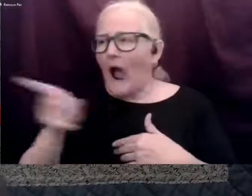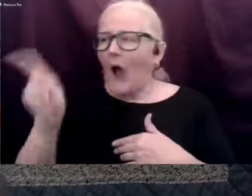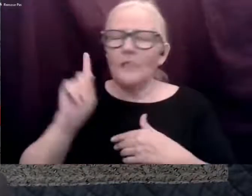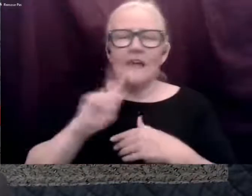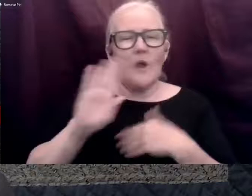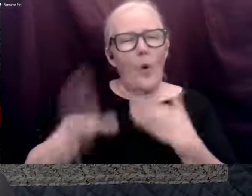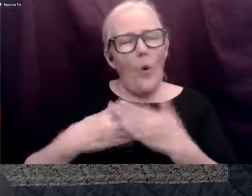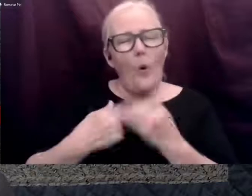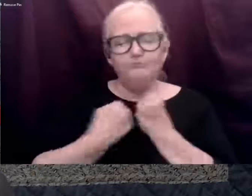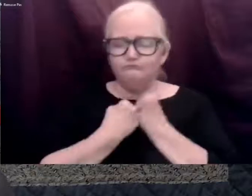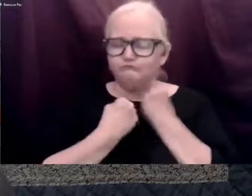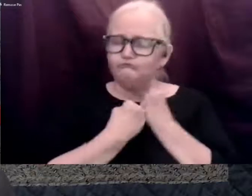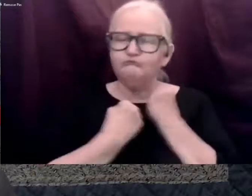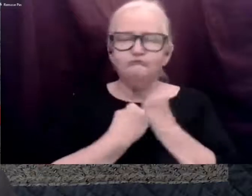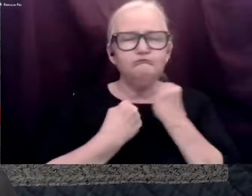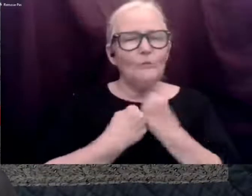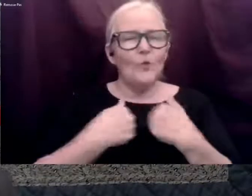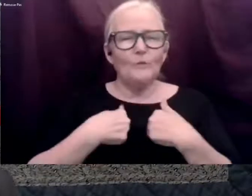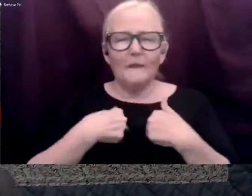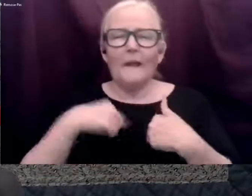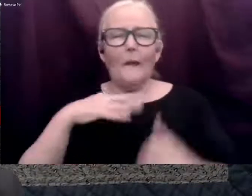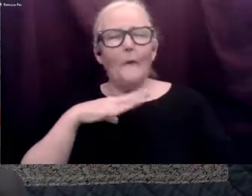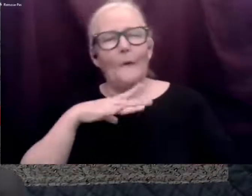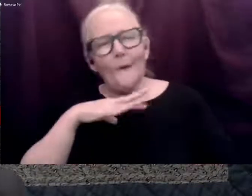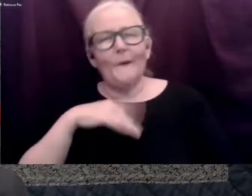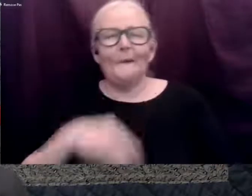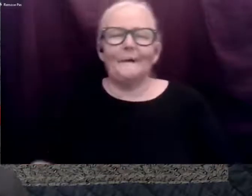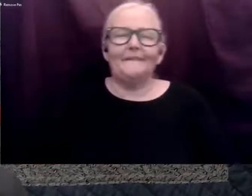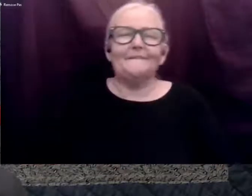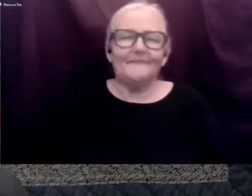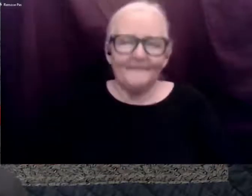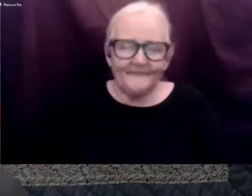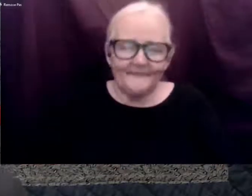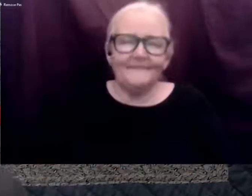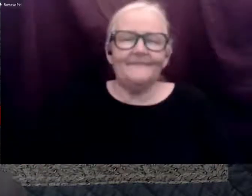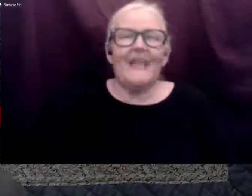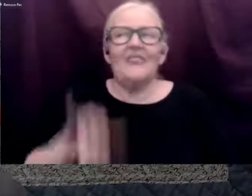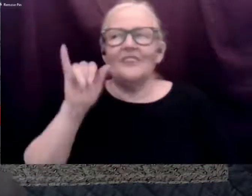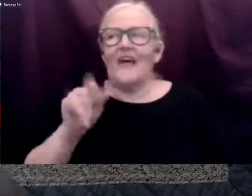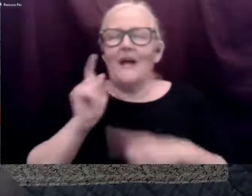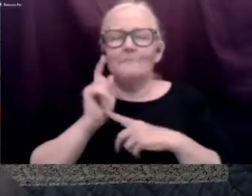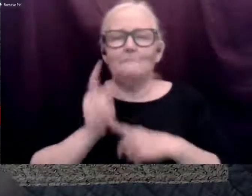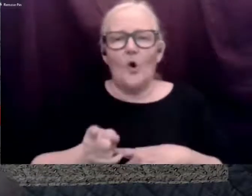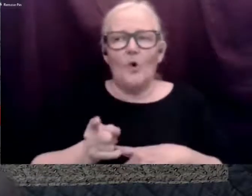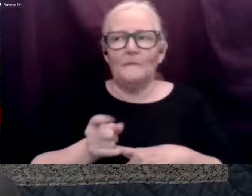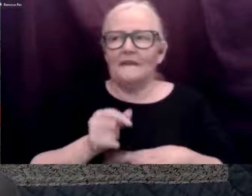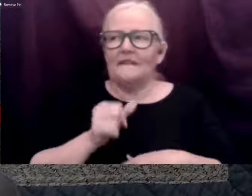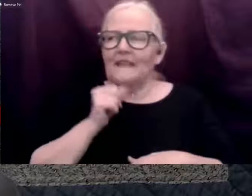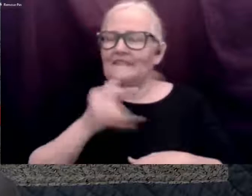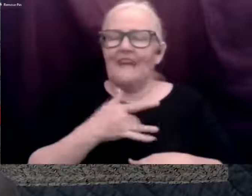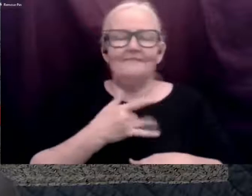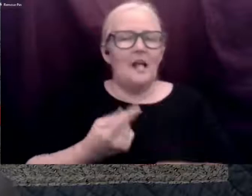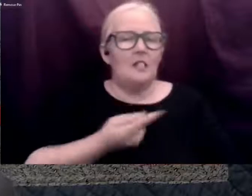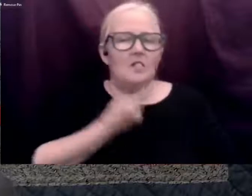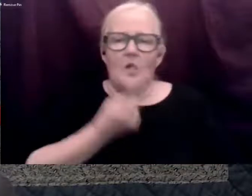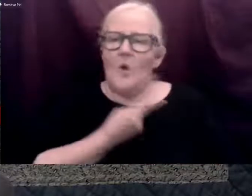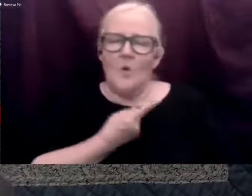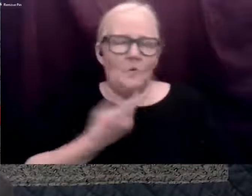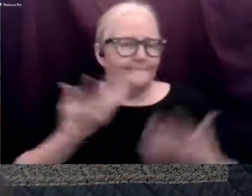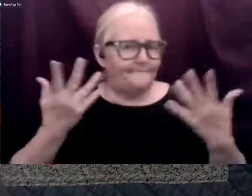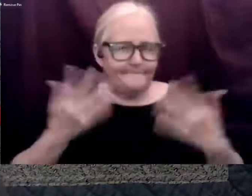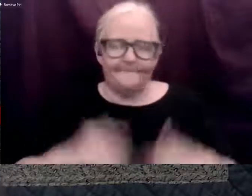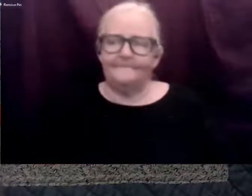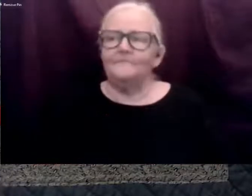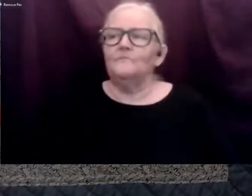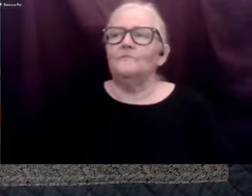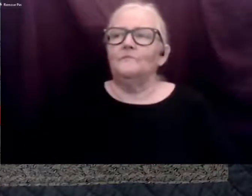awesome. It was a moment of not feeling isolated and alone anymore. And no church, no seminary class